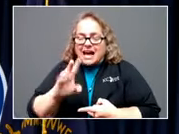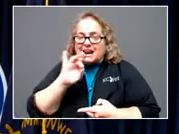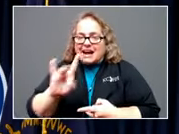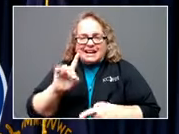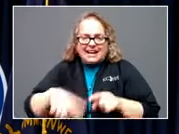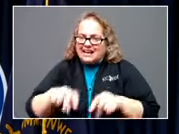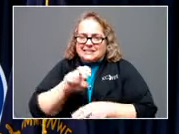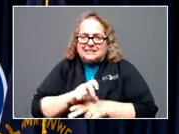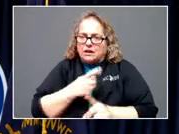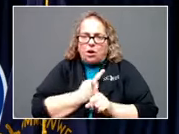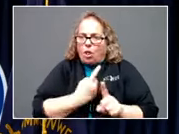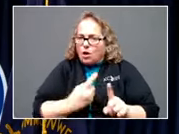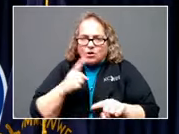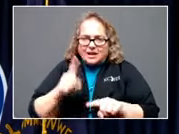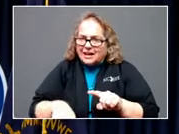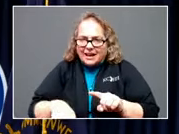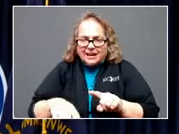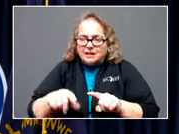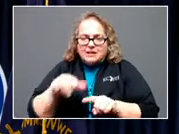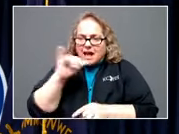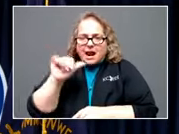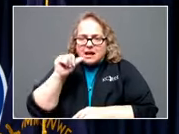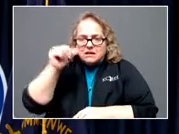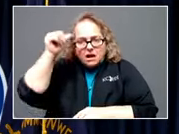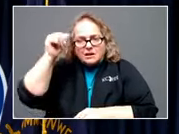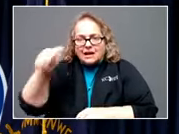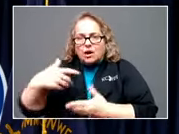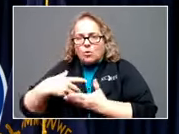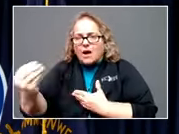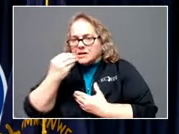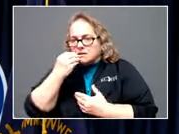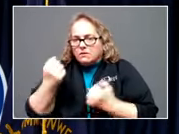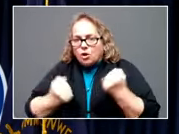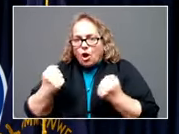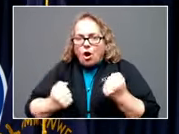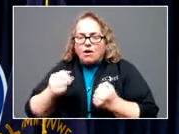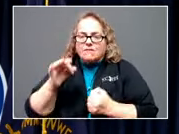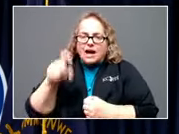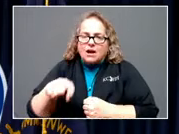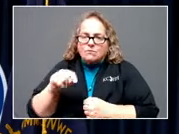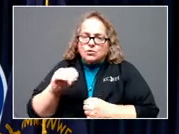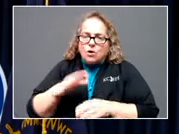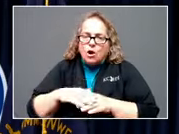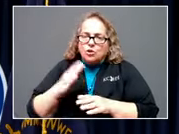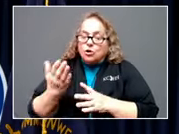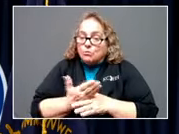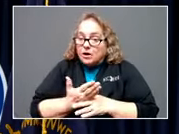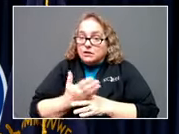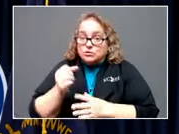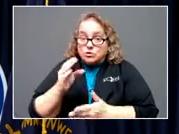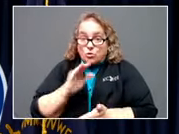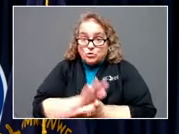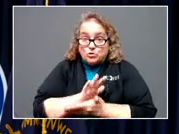eat. It's not like an adult who can maybe go outside and eat in their car if they have to on a break. So the school situation is